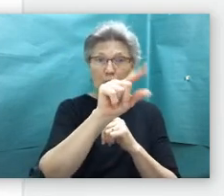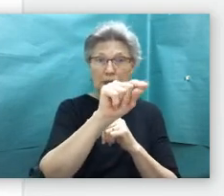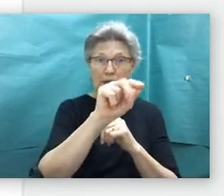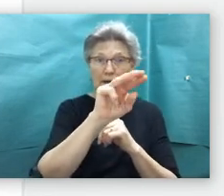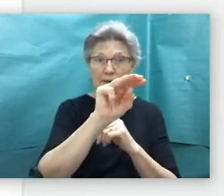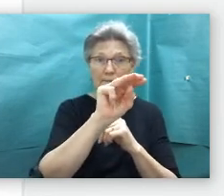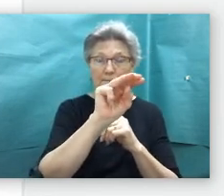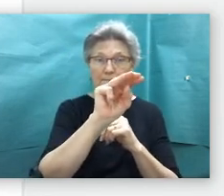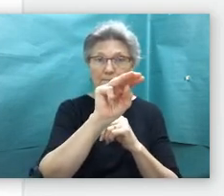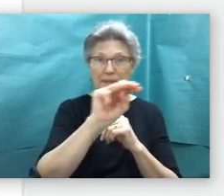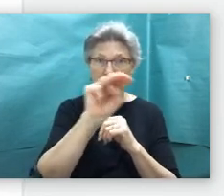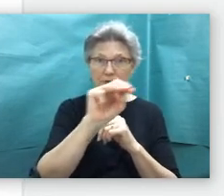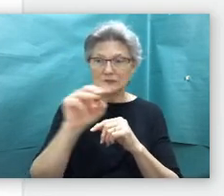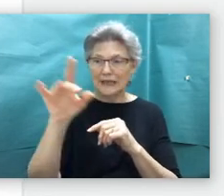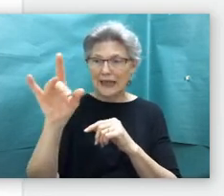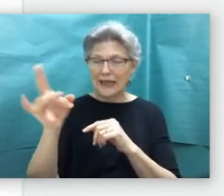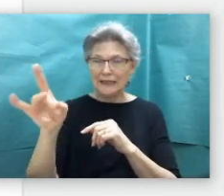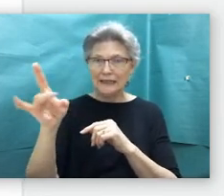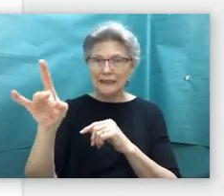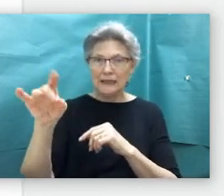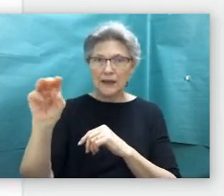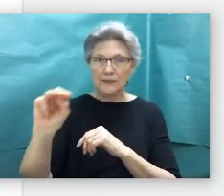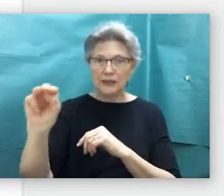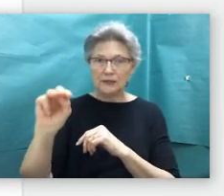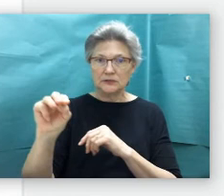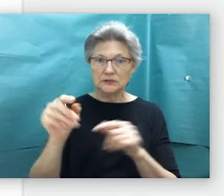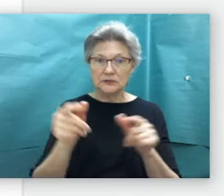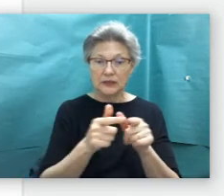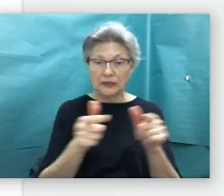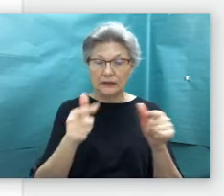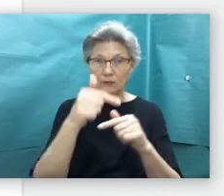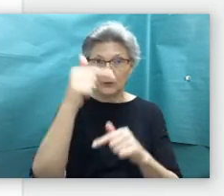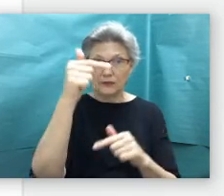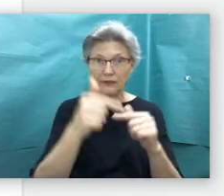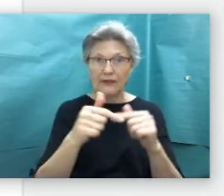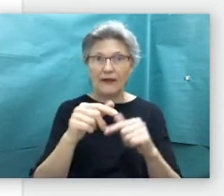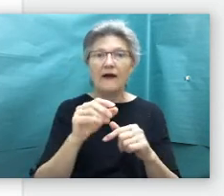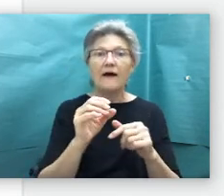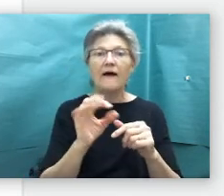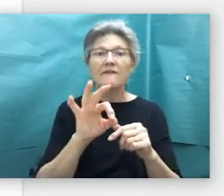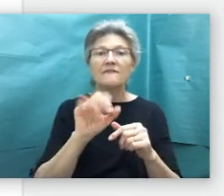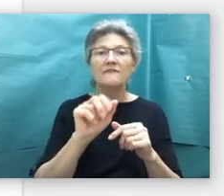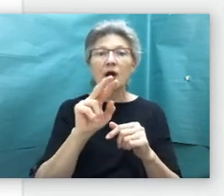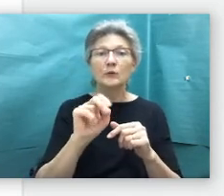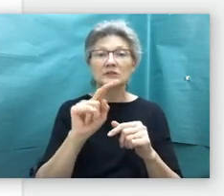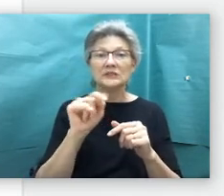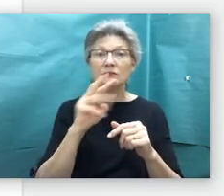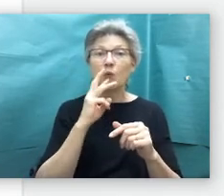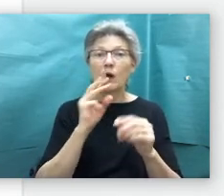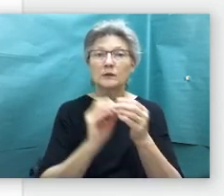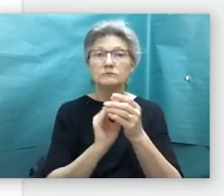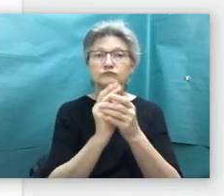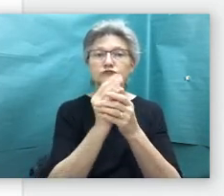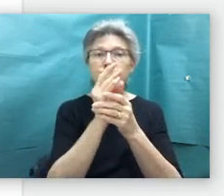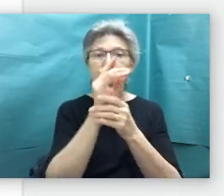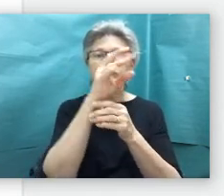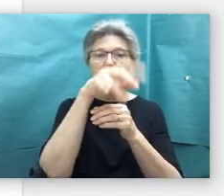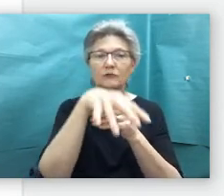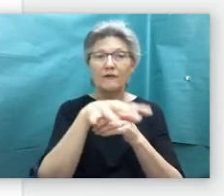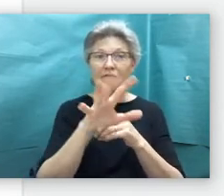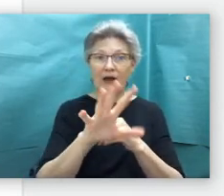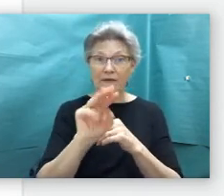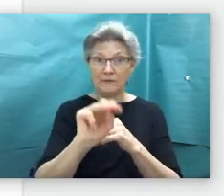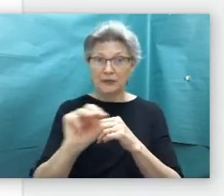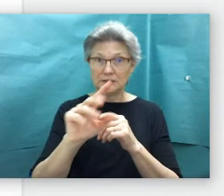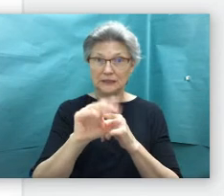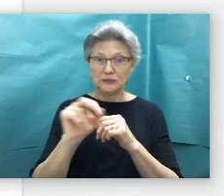and 18 meters. The length and width of the fountain are 5 meters and 2 meters.